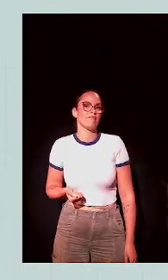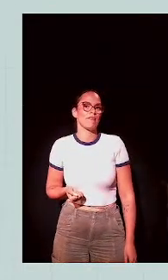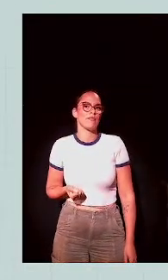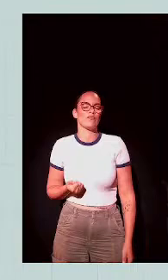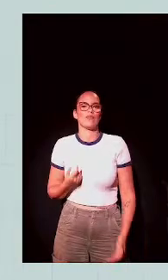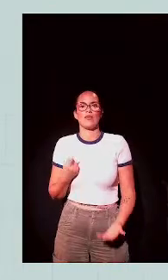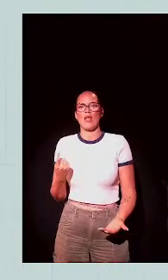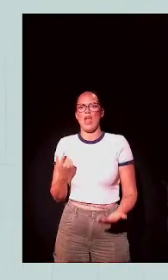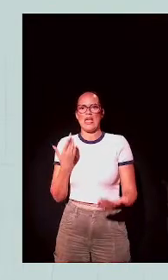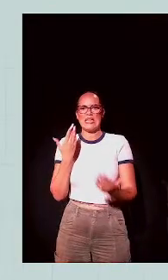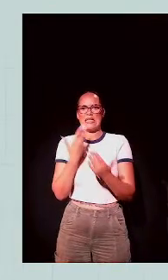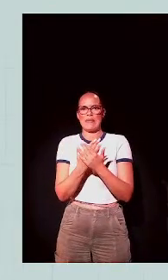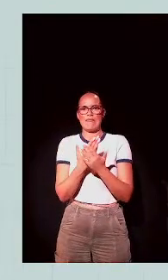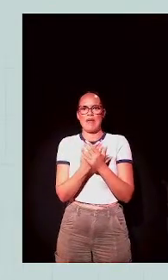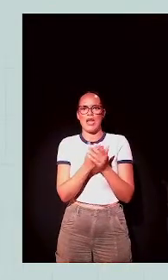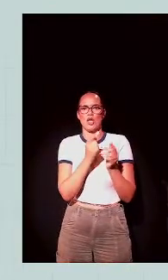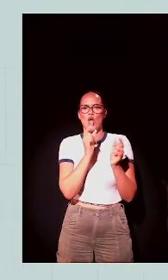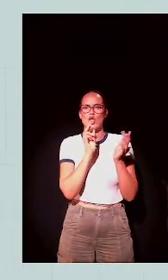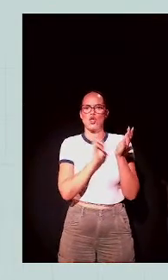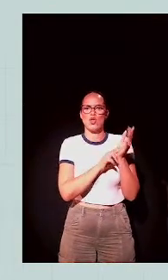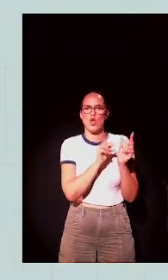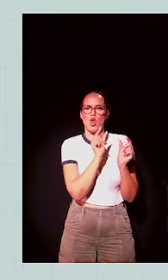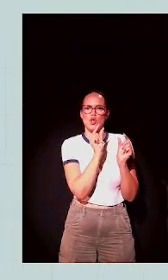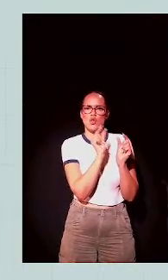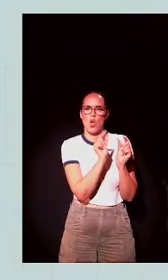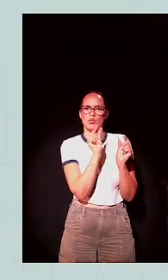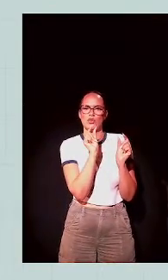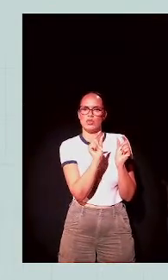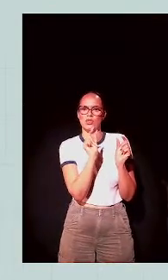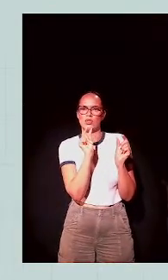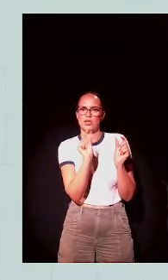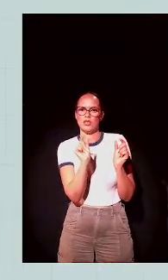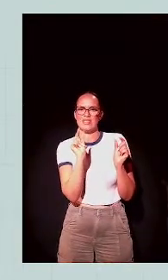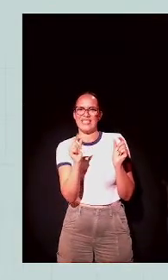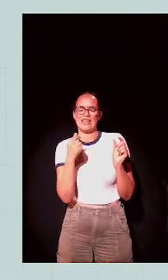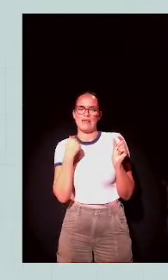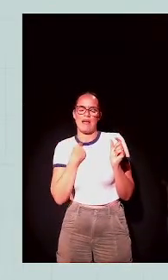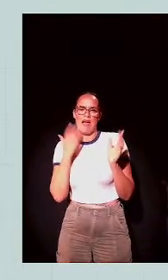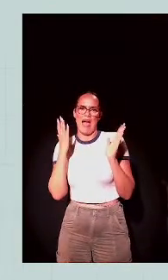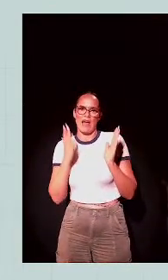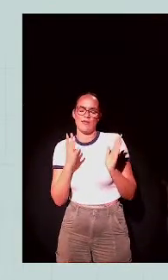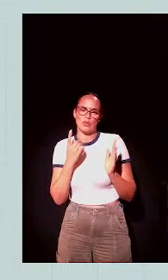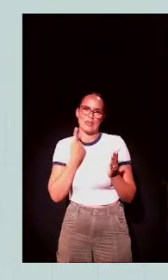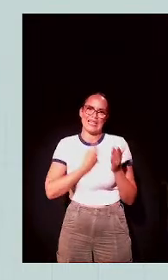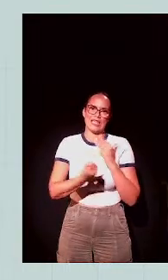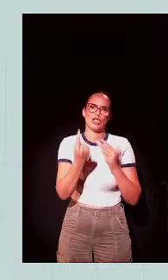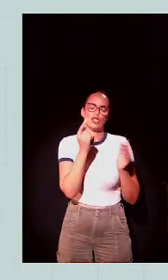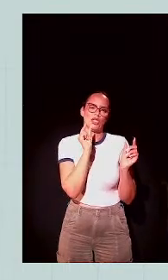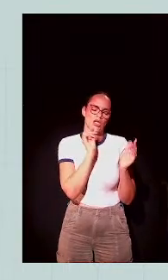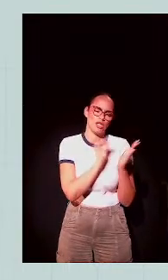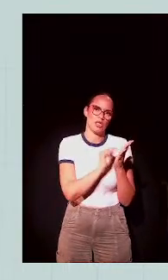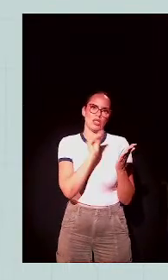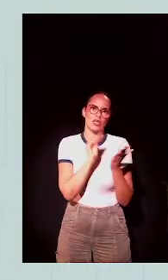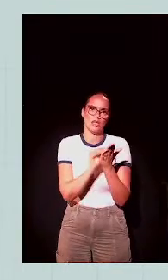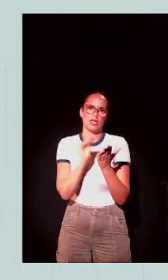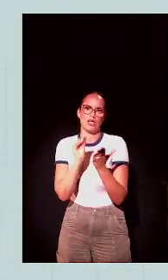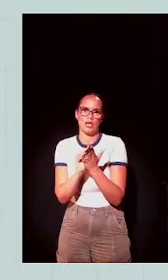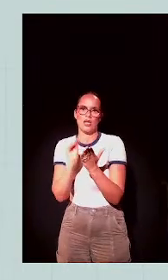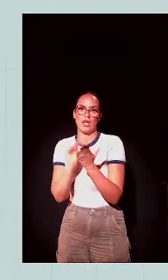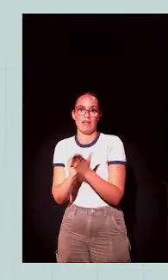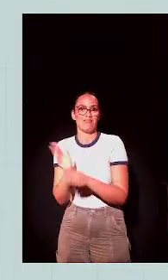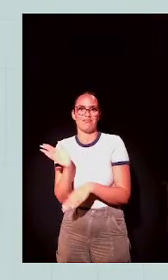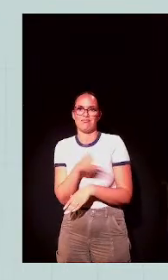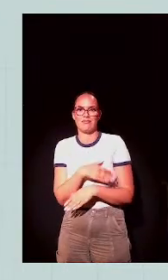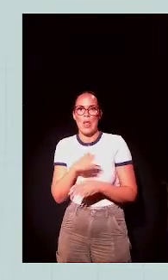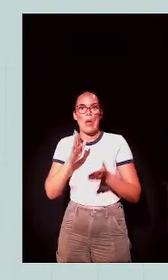by note input, where I'm constantly having to manually kind of activate each note, the modular synth shifts